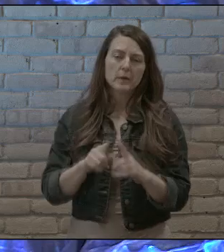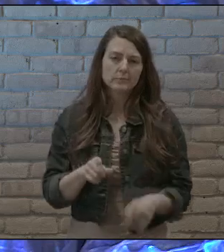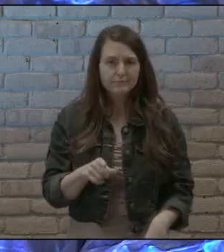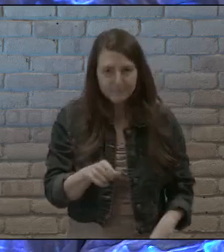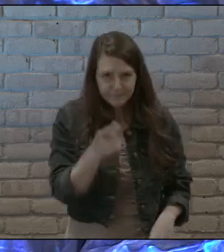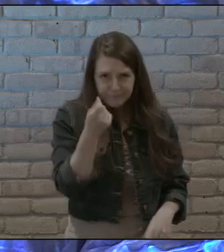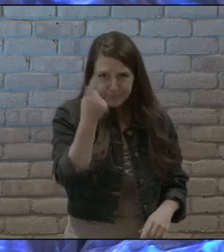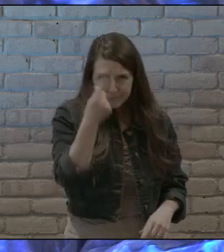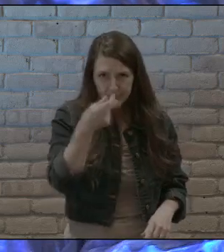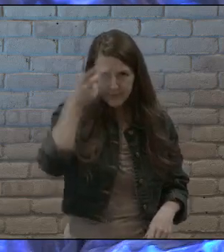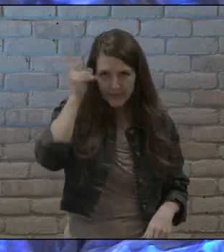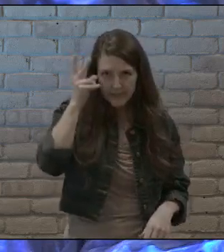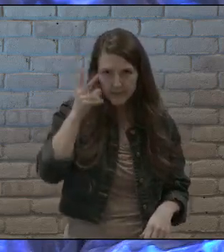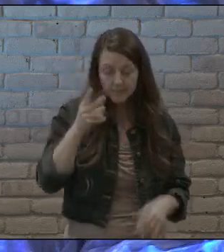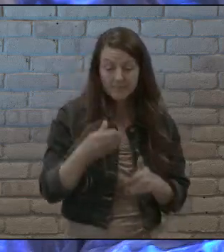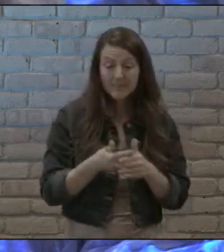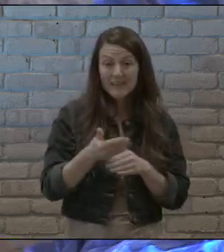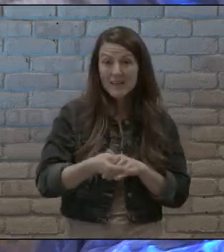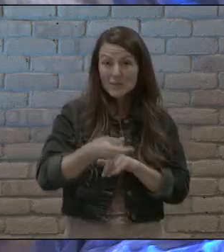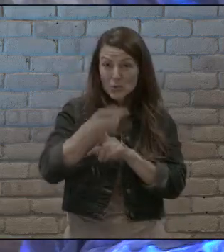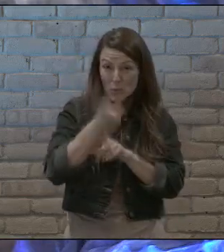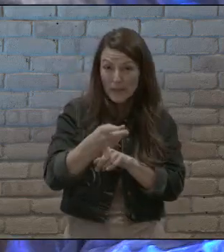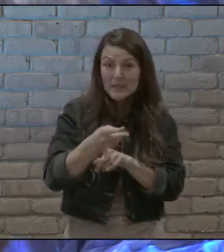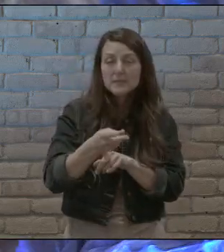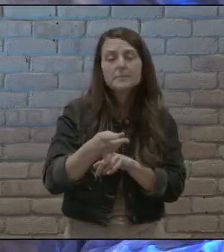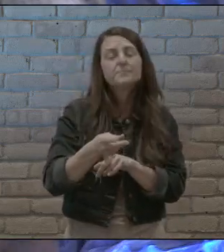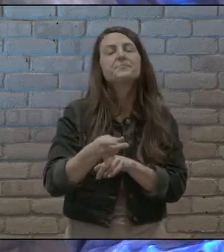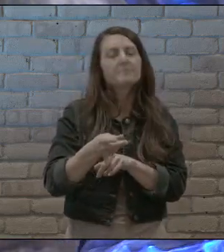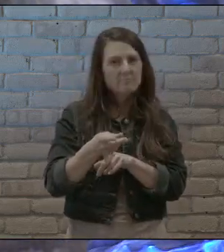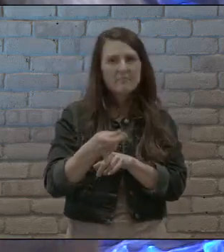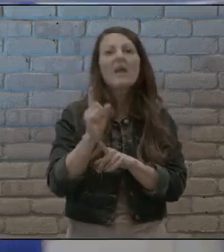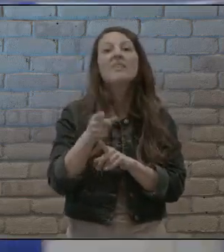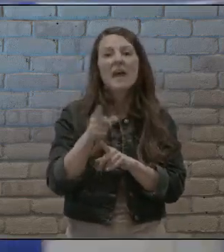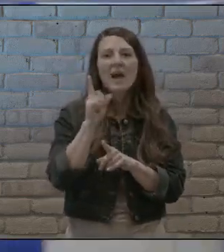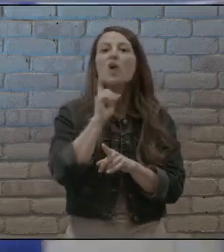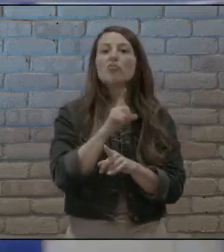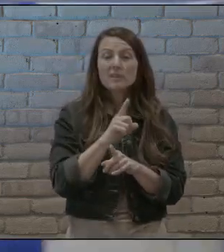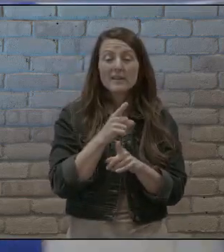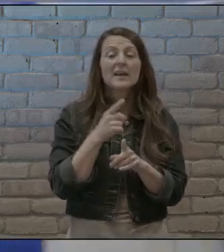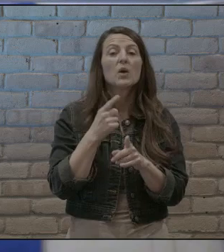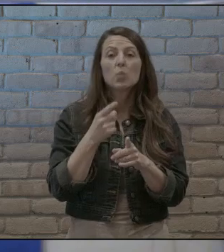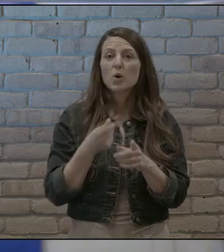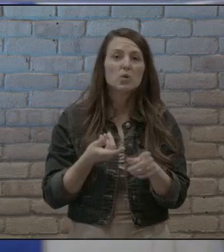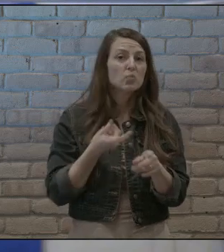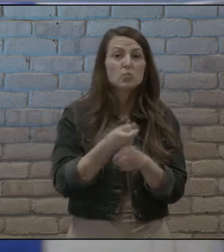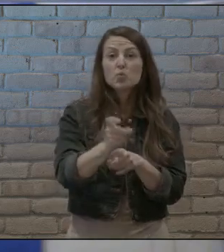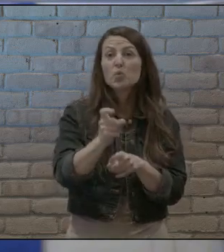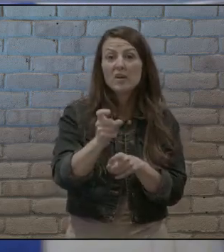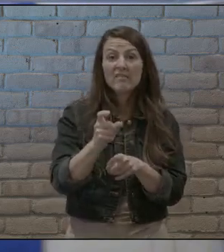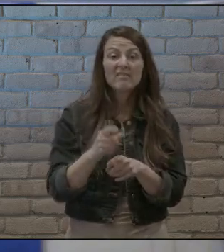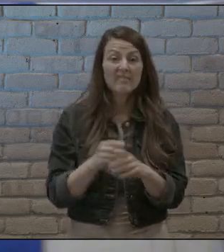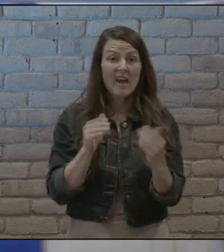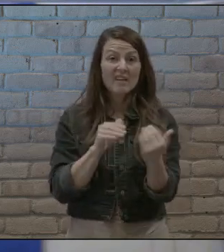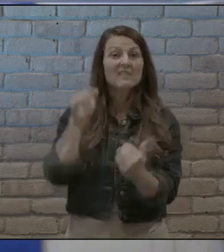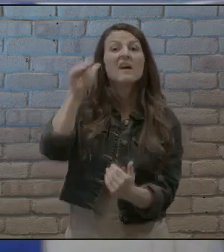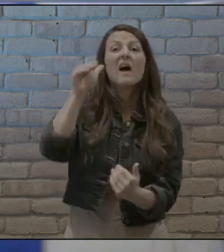Vikings. And over the next 2 minutes, they would give this lead away, and they would actually end up losing the